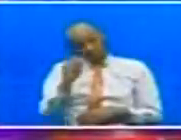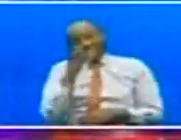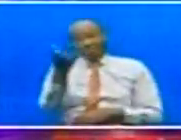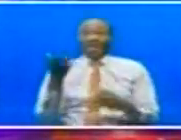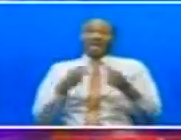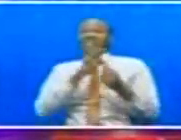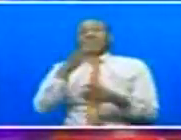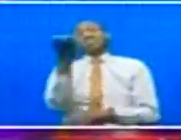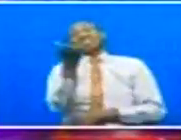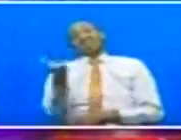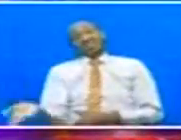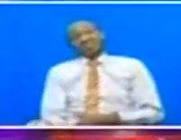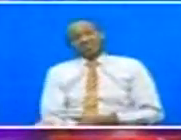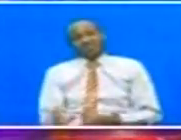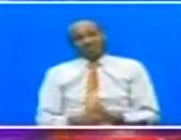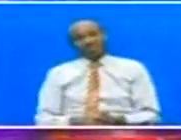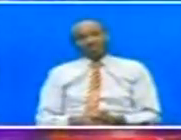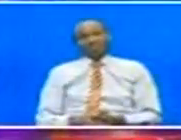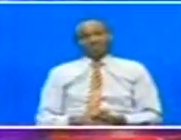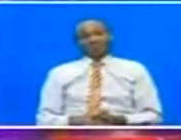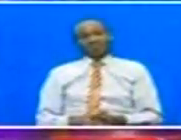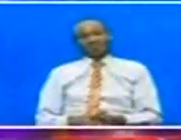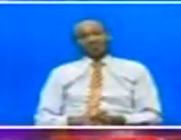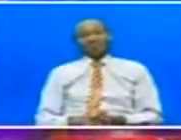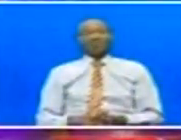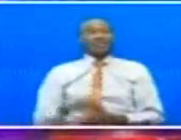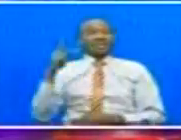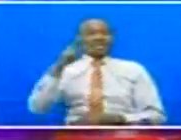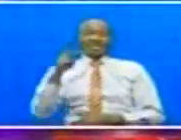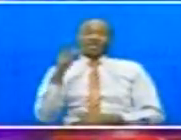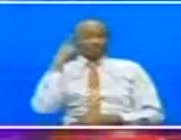spend those 8 hours in the UN complex. KK, your thoughts?